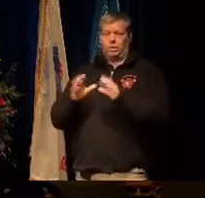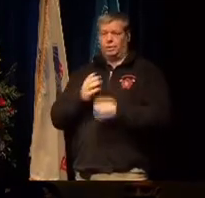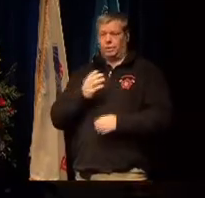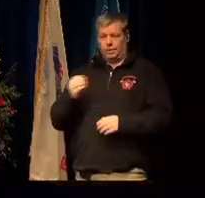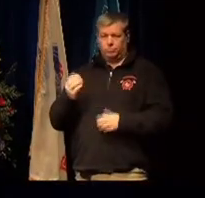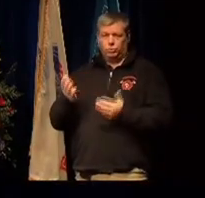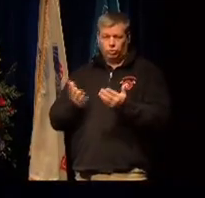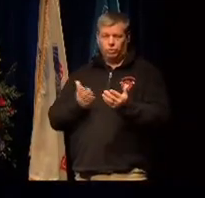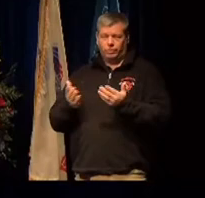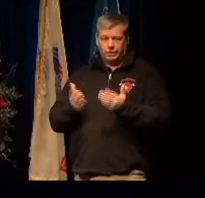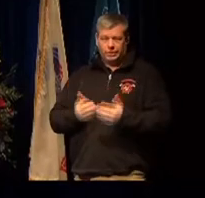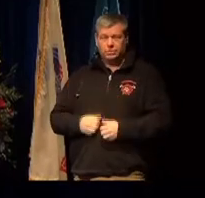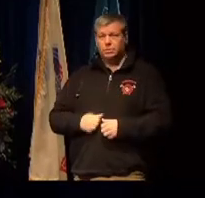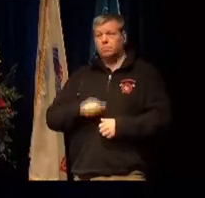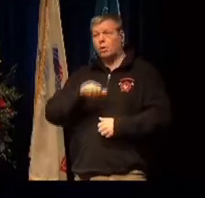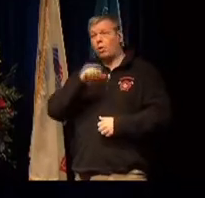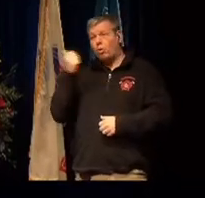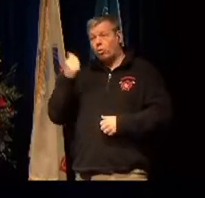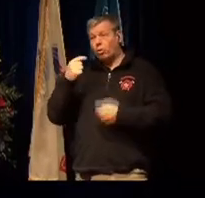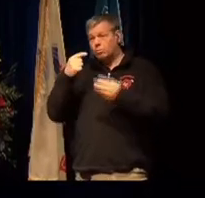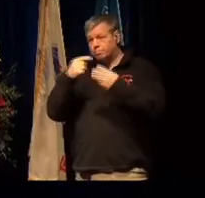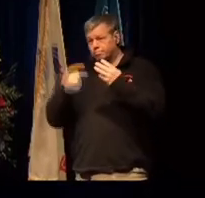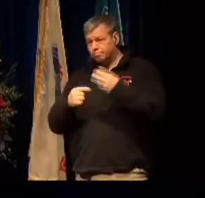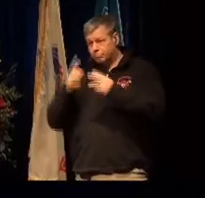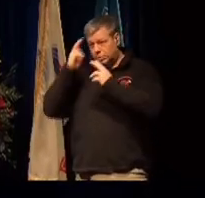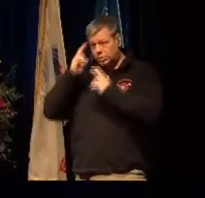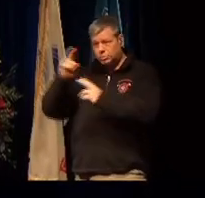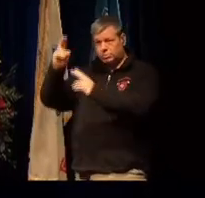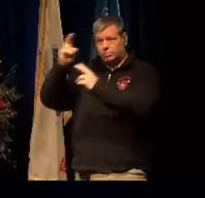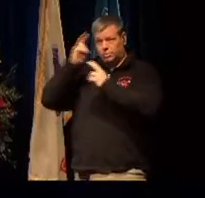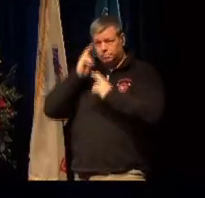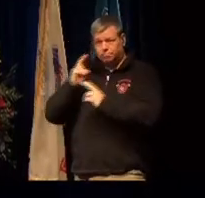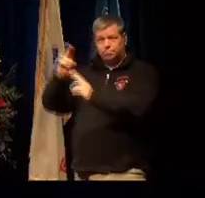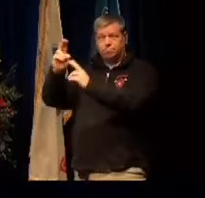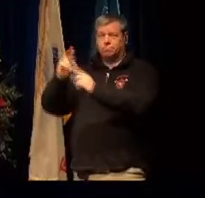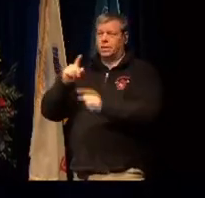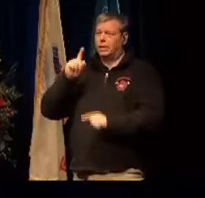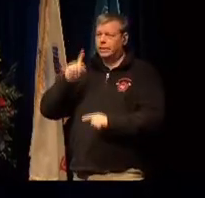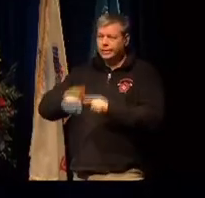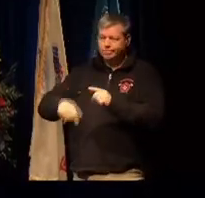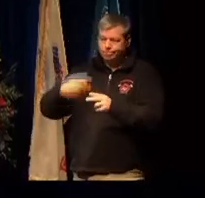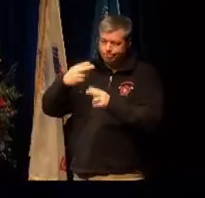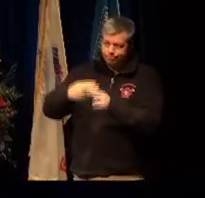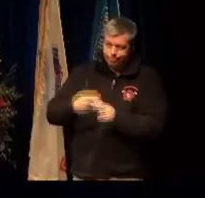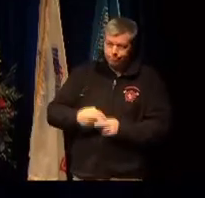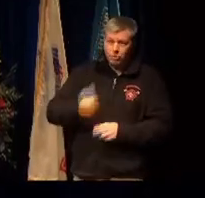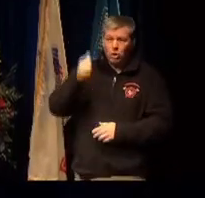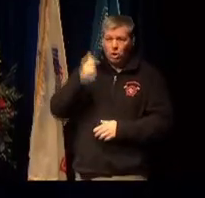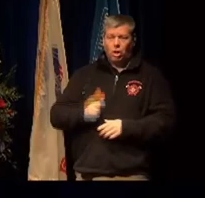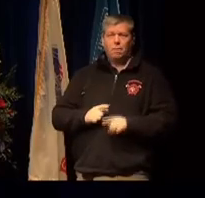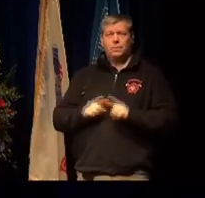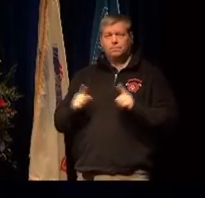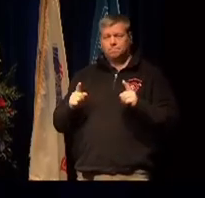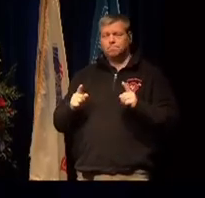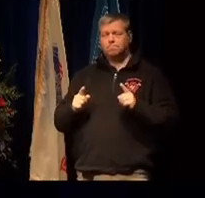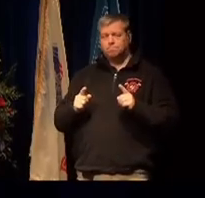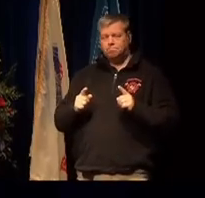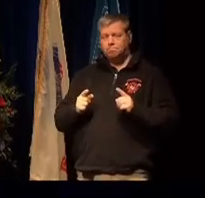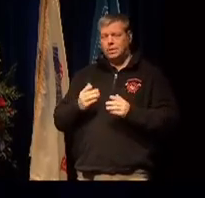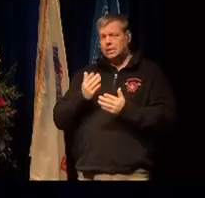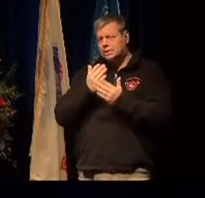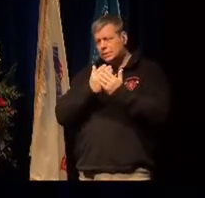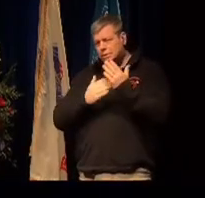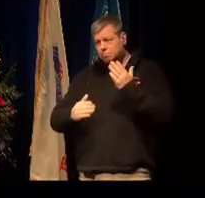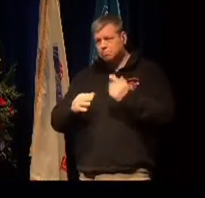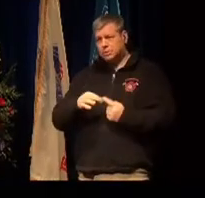have a list of dignitaries, and I won't be able to go through all of them, but many special guests that have come here